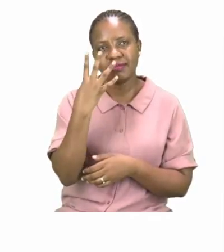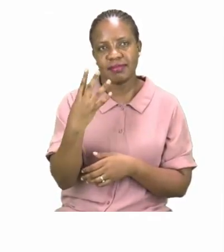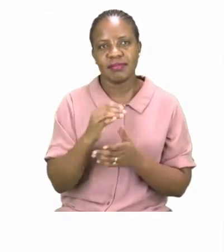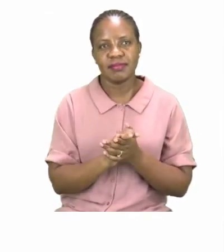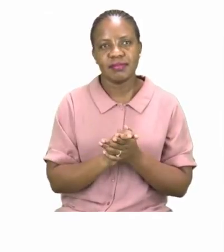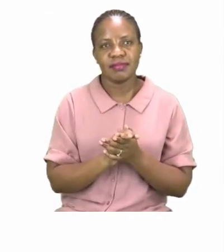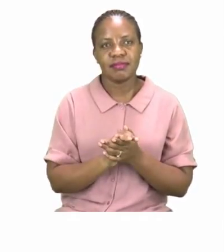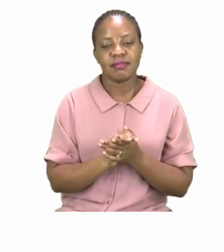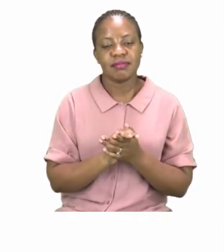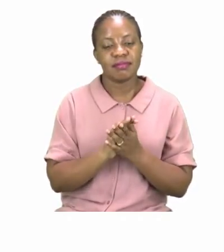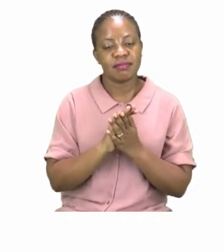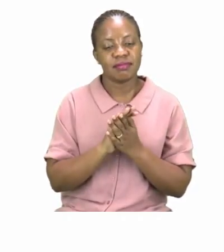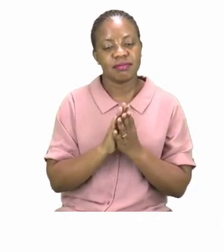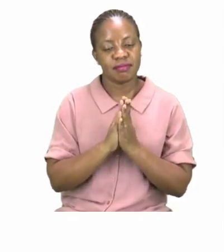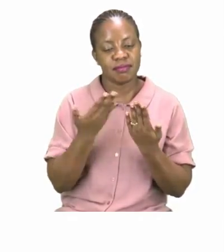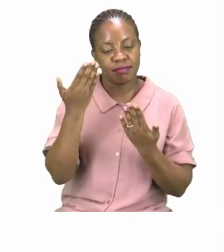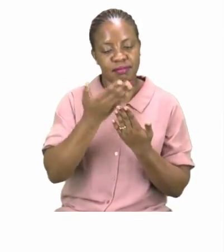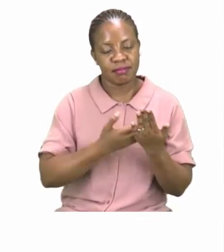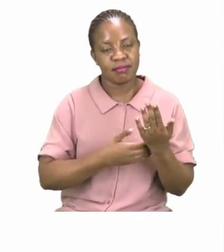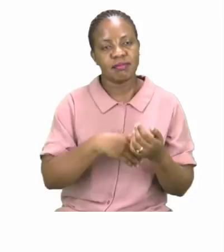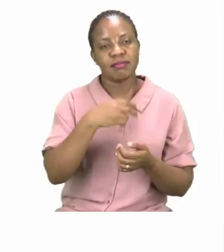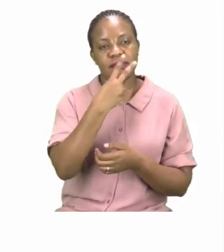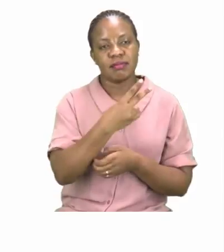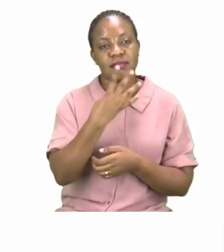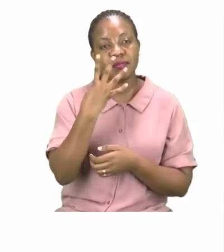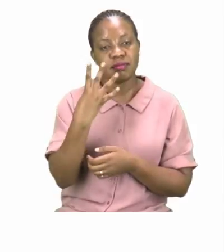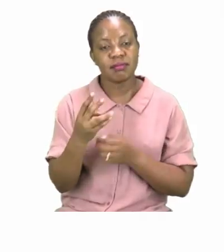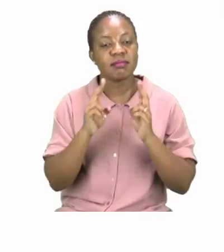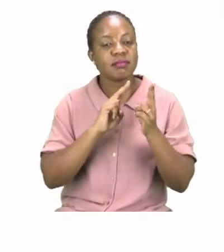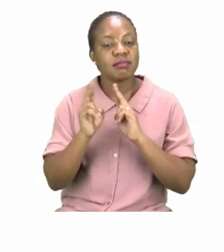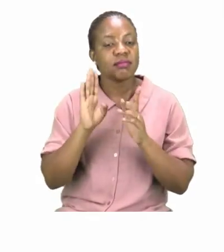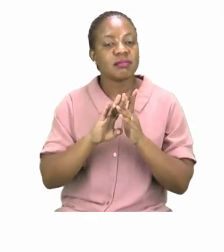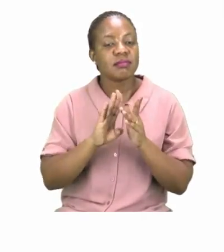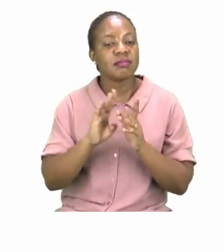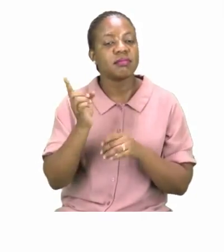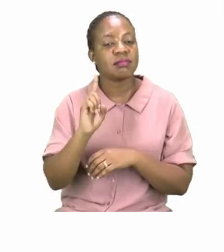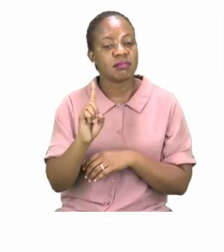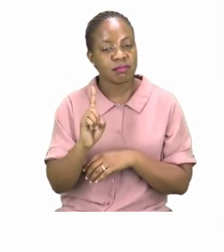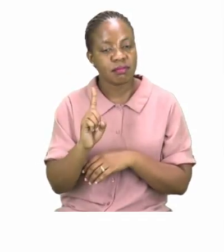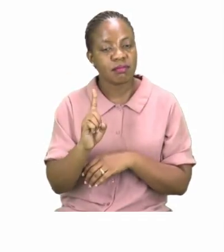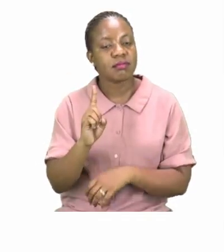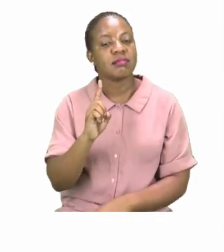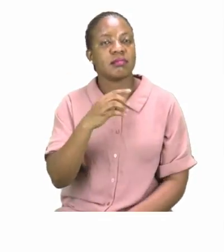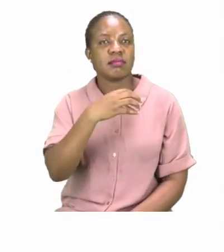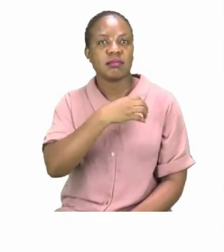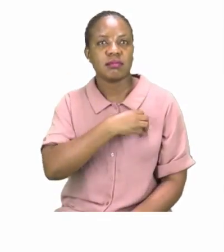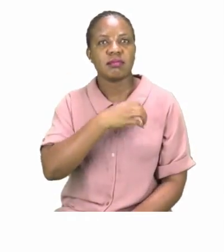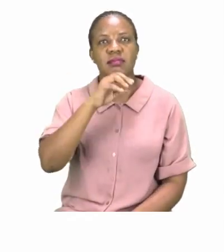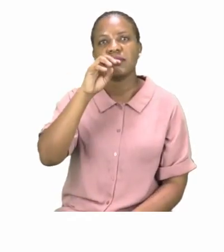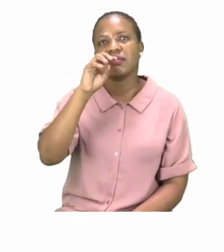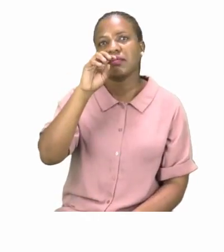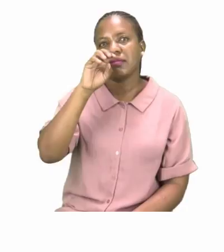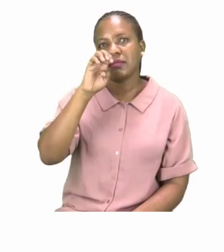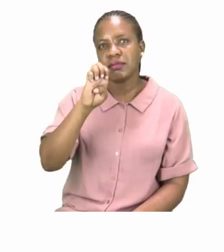24, we are going to be talking about the emblem, the Namibian emblem. Now,